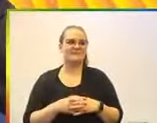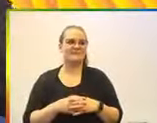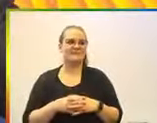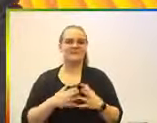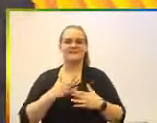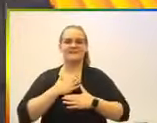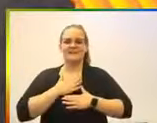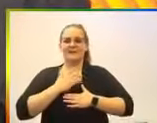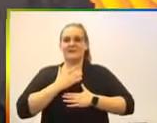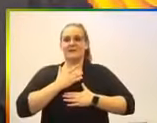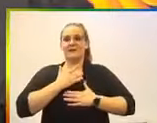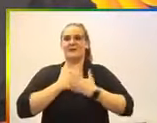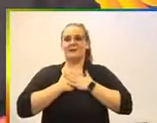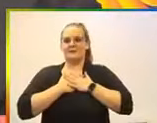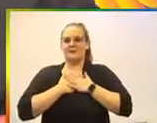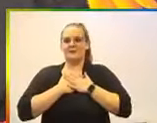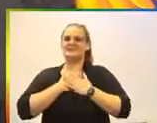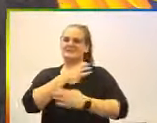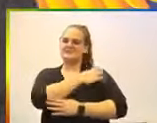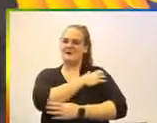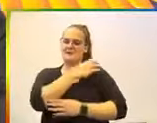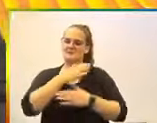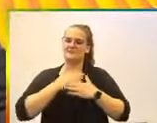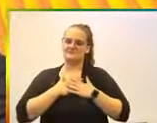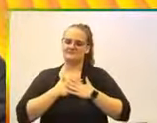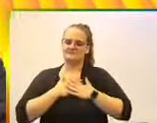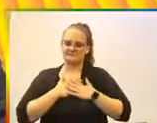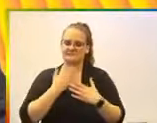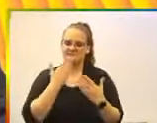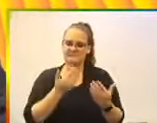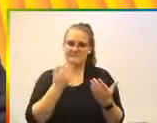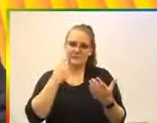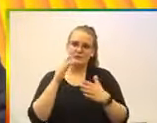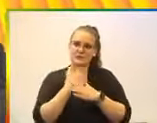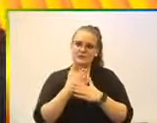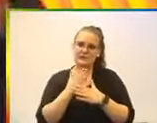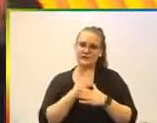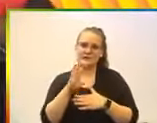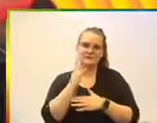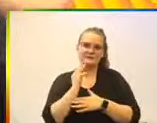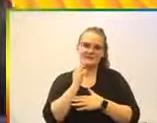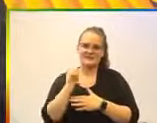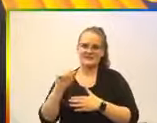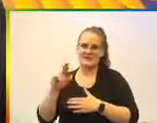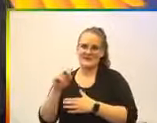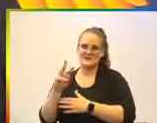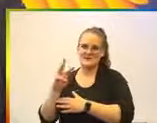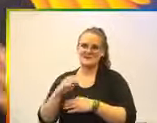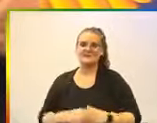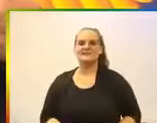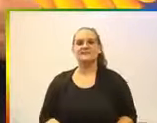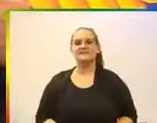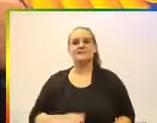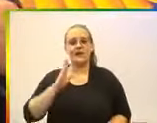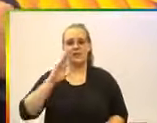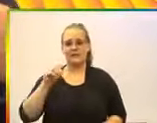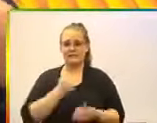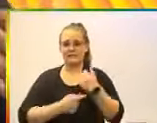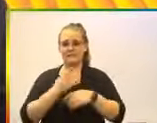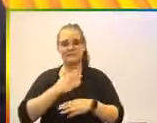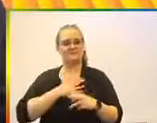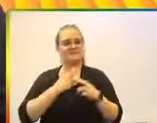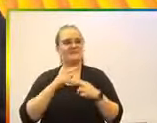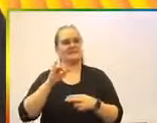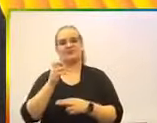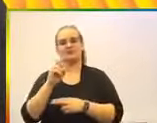Whew, that was powerful. Thank you for sharing, Arrow. Hi, everyone. I'm Jerry Johnson,